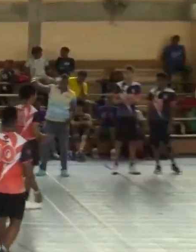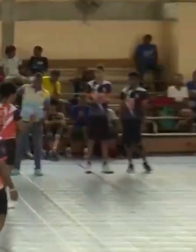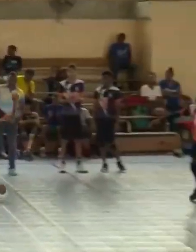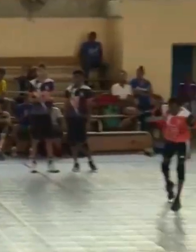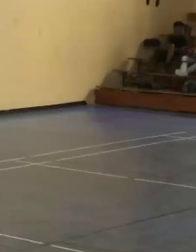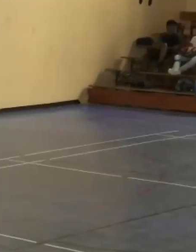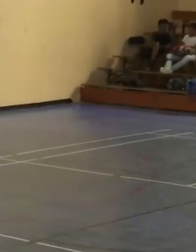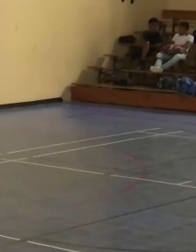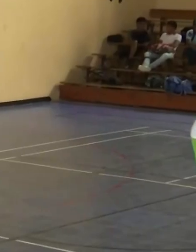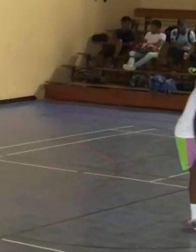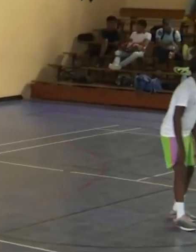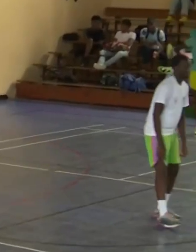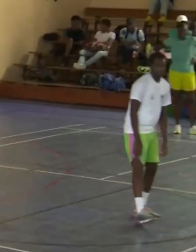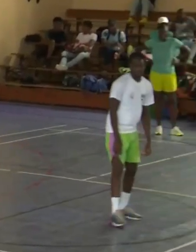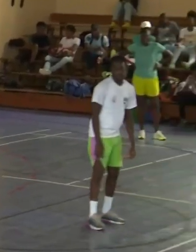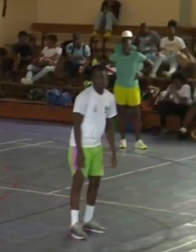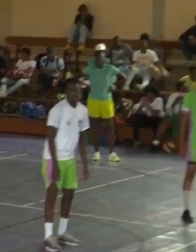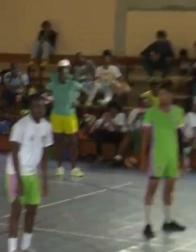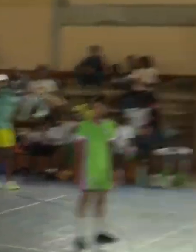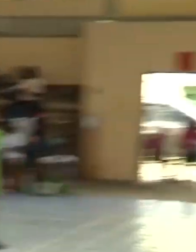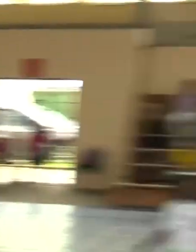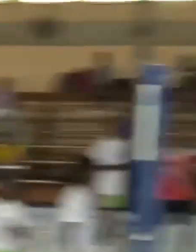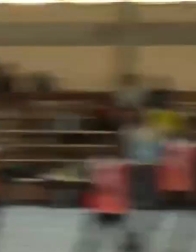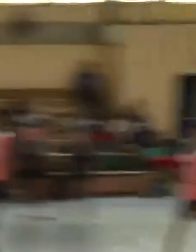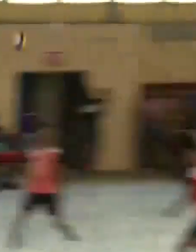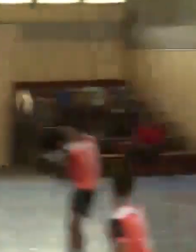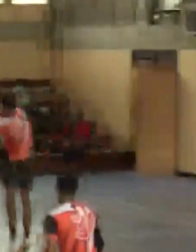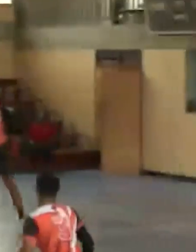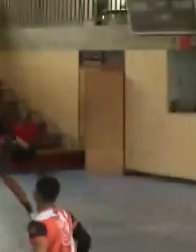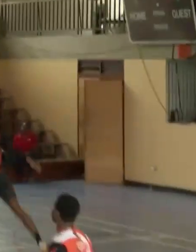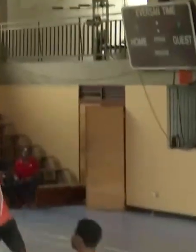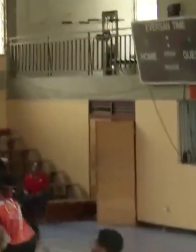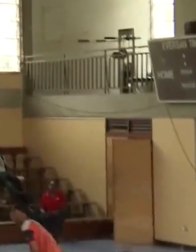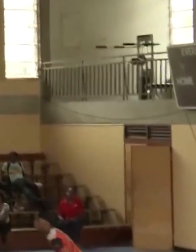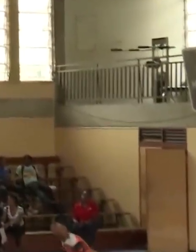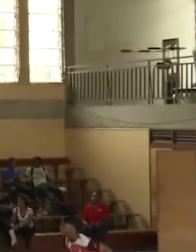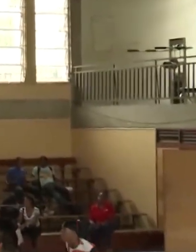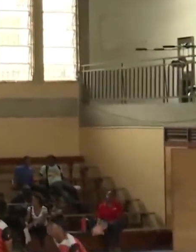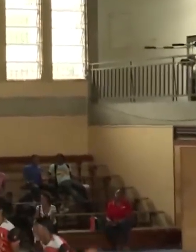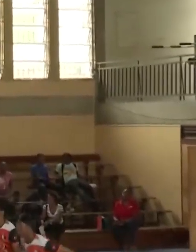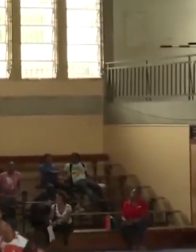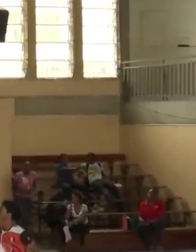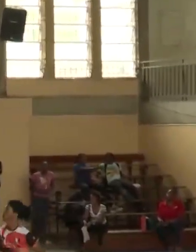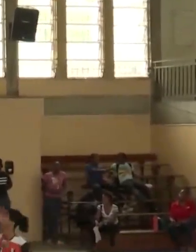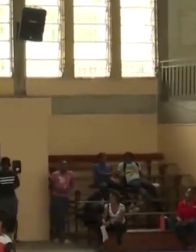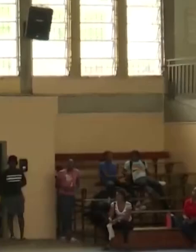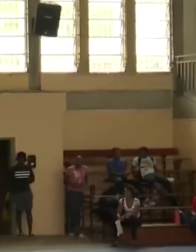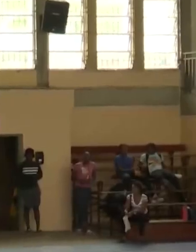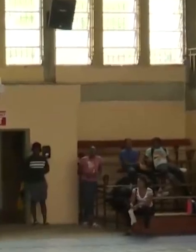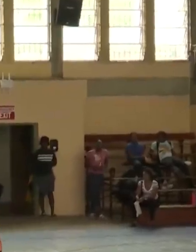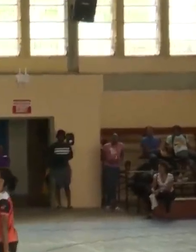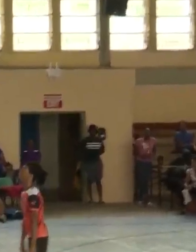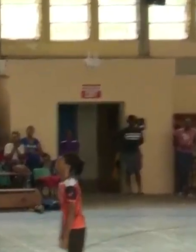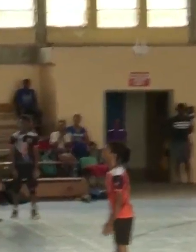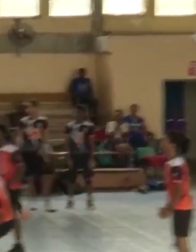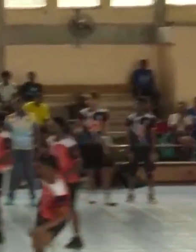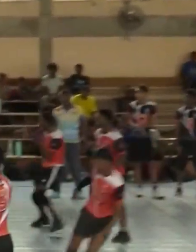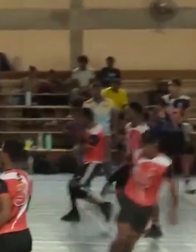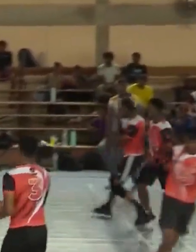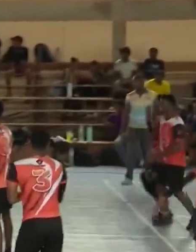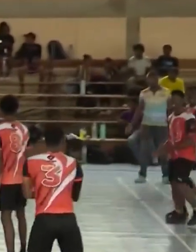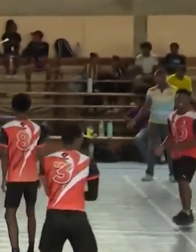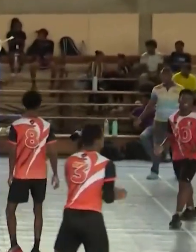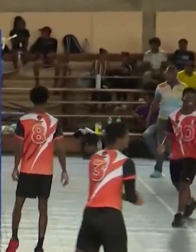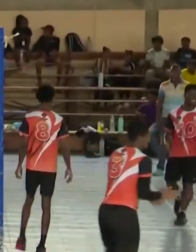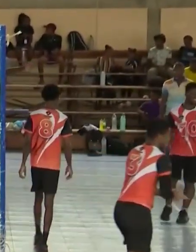folks. Second set action, and BCC picked up where they left off. Look at this play from Justin Allen.